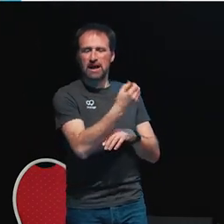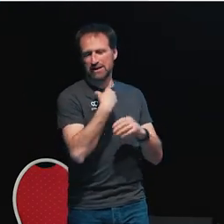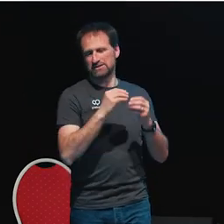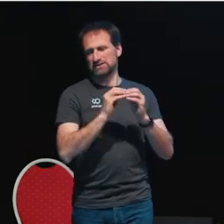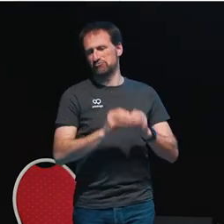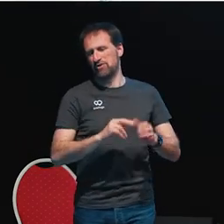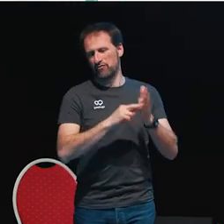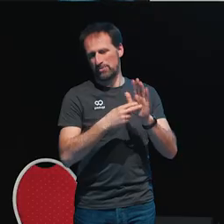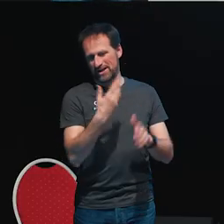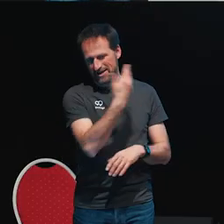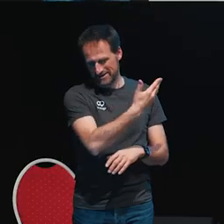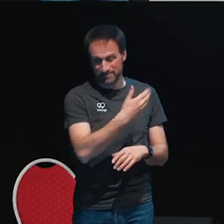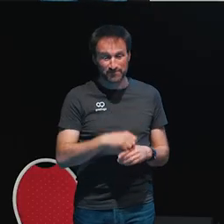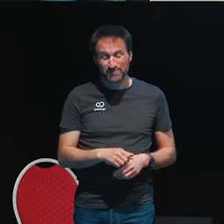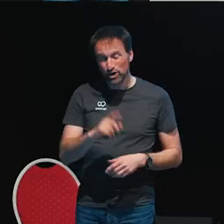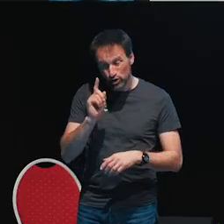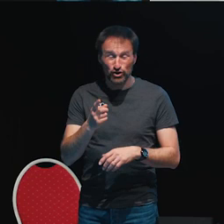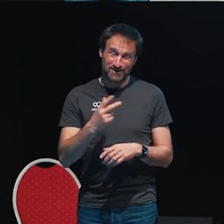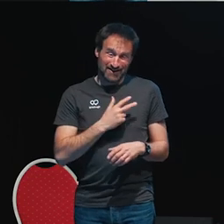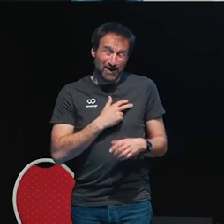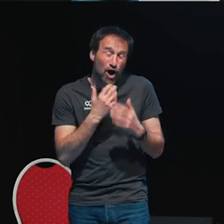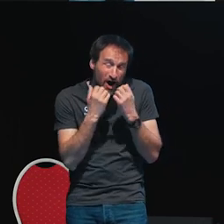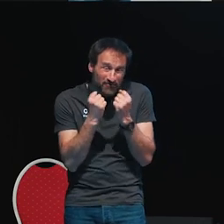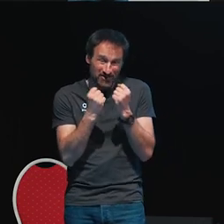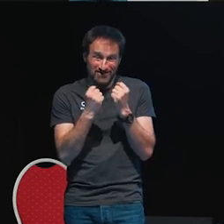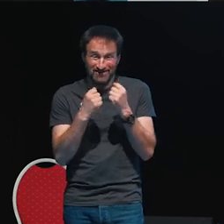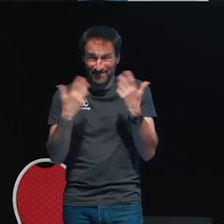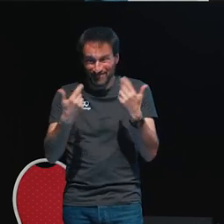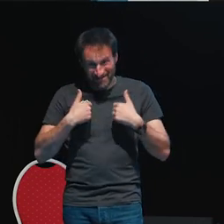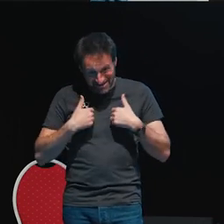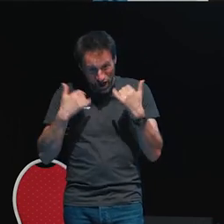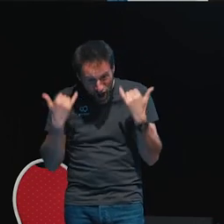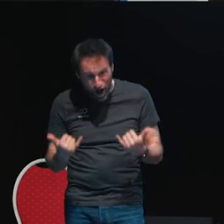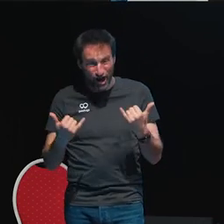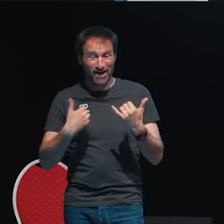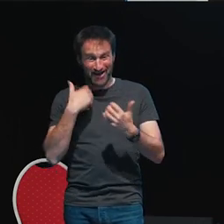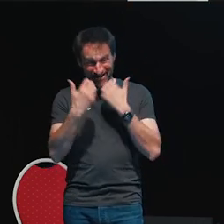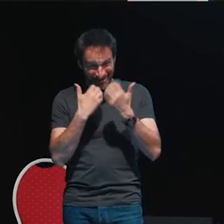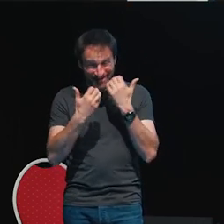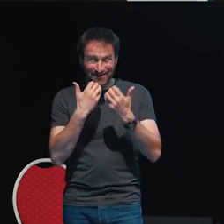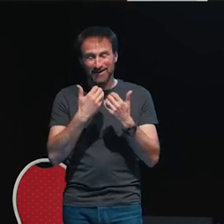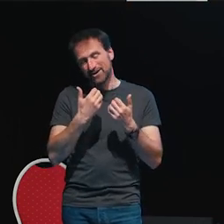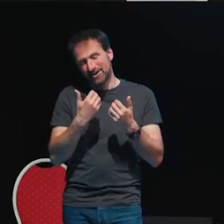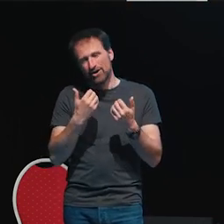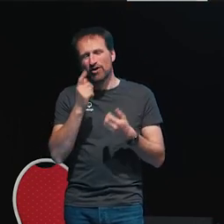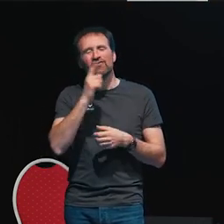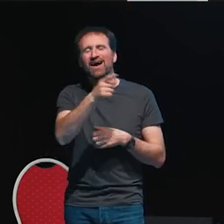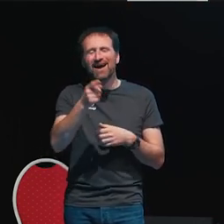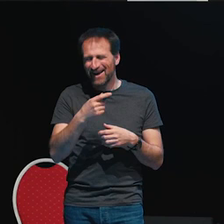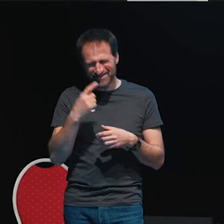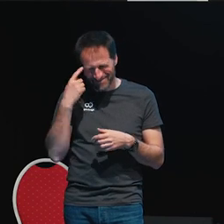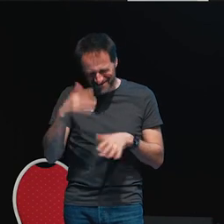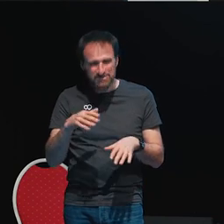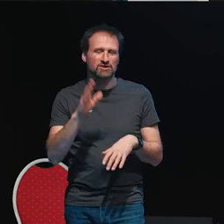And hopefully, all of these things that I've talked about today are on our docs. And if not, you can always do a PR.